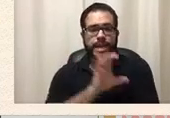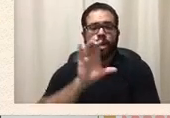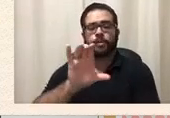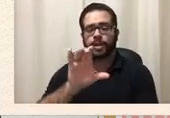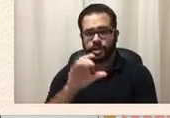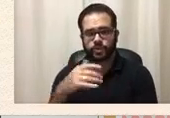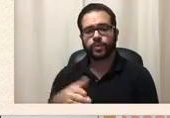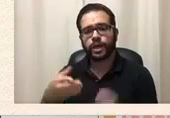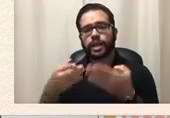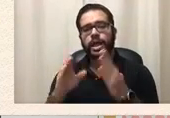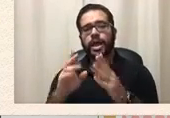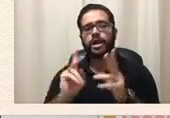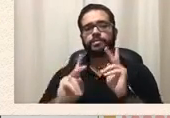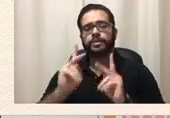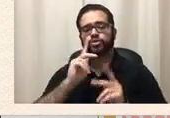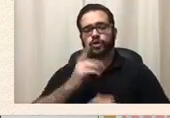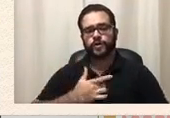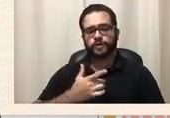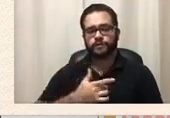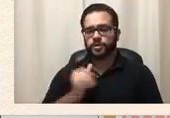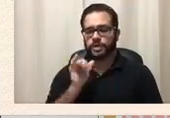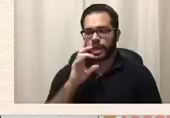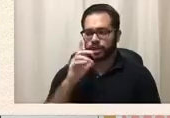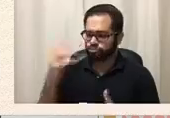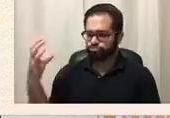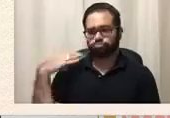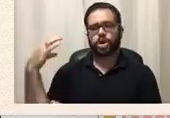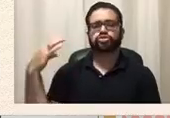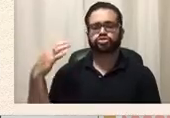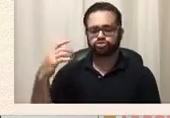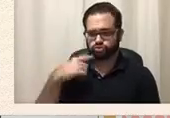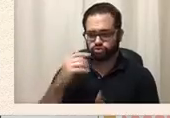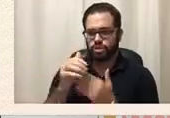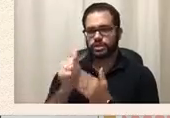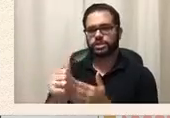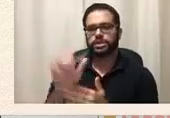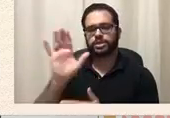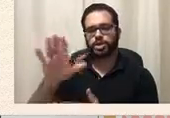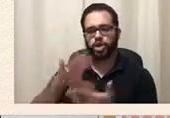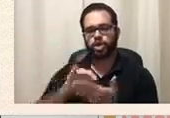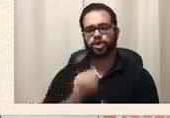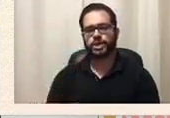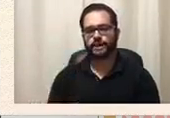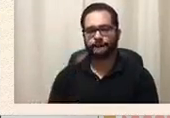they were in charge and guiding their own learning.